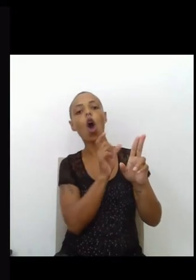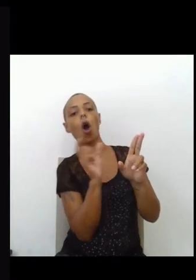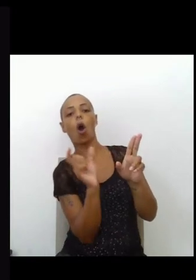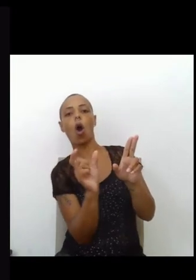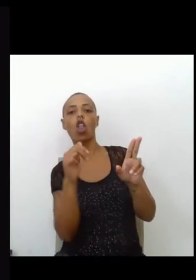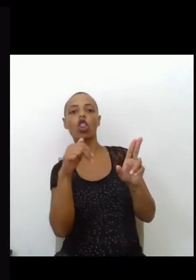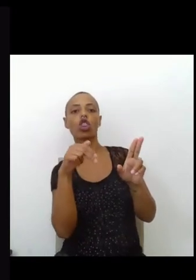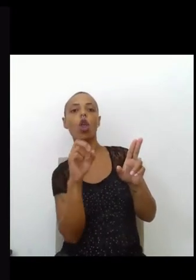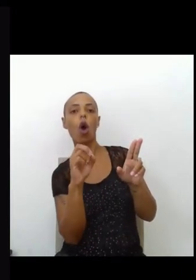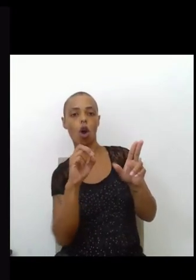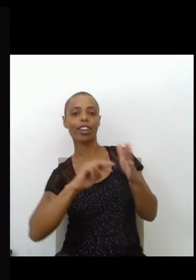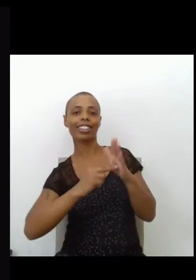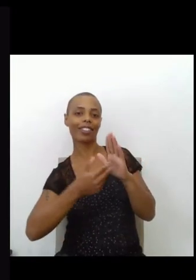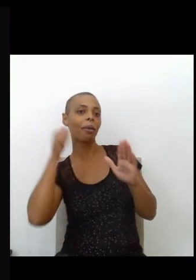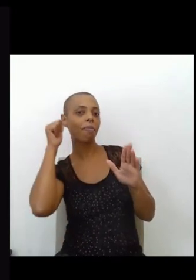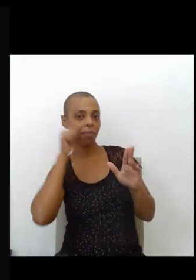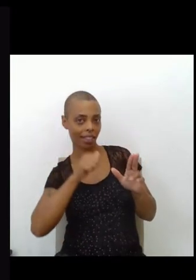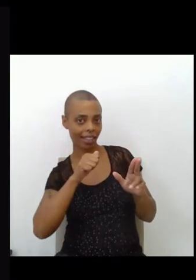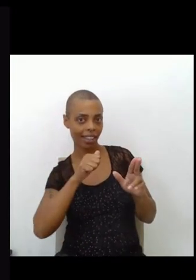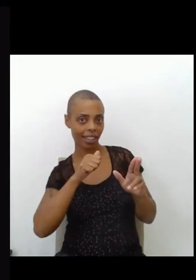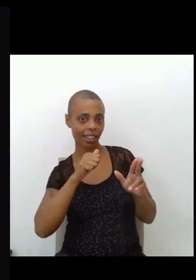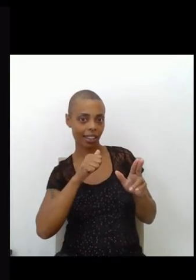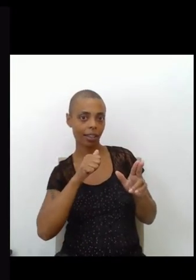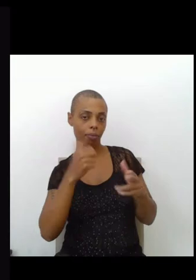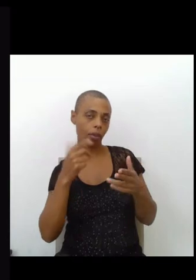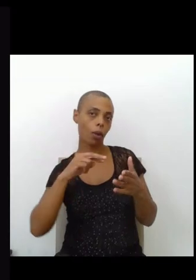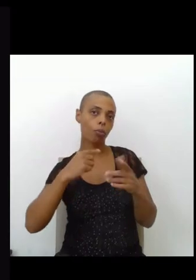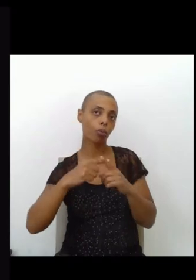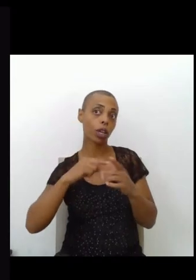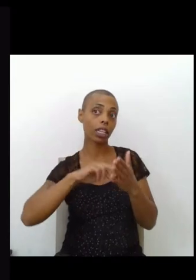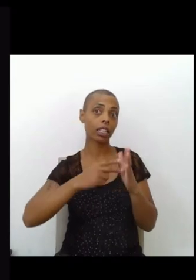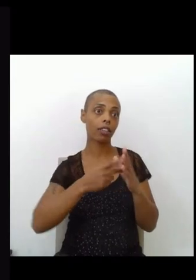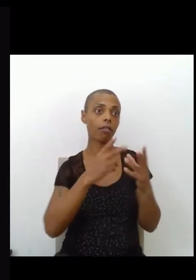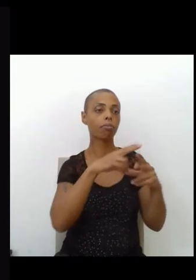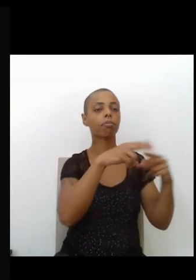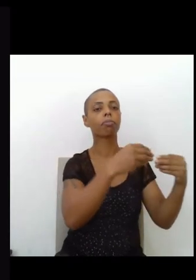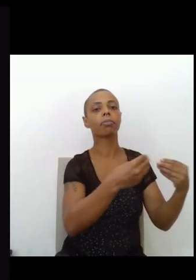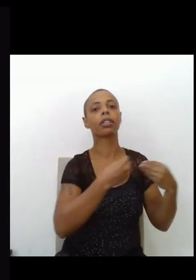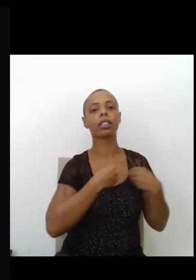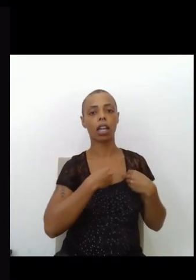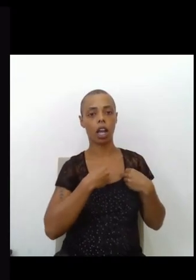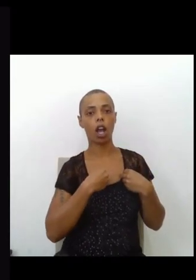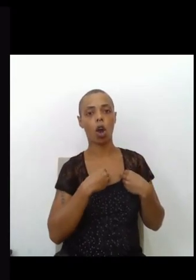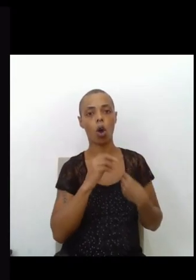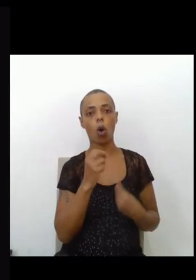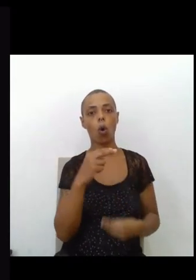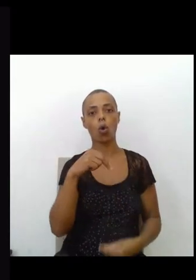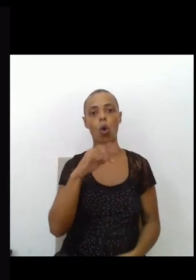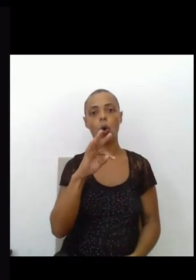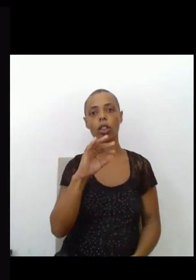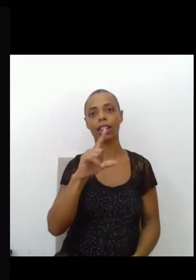or non-class with the prefix no meaning the beautiful one